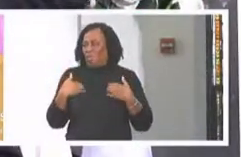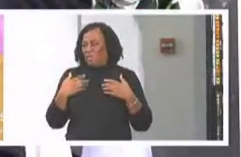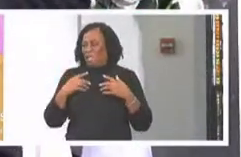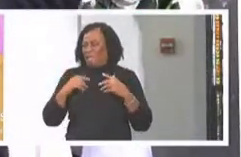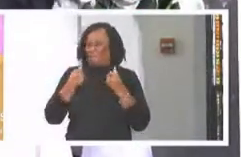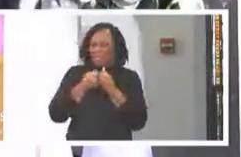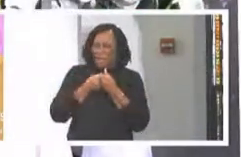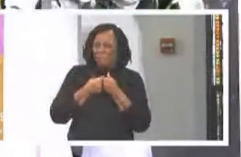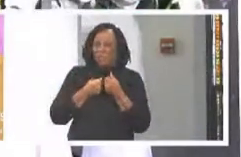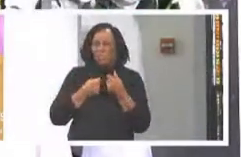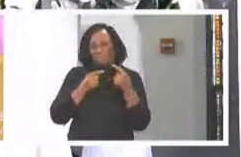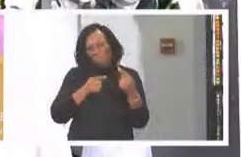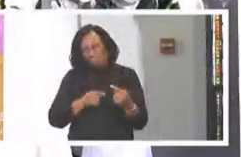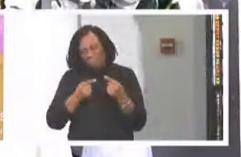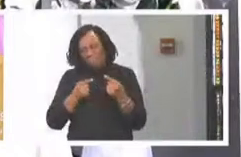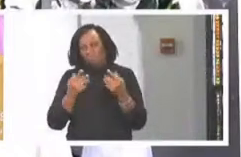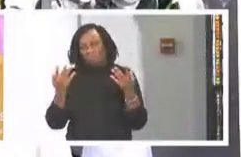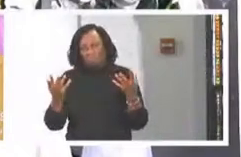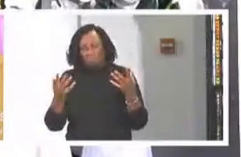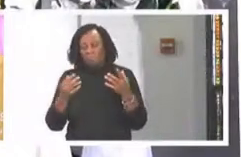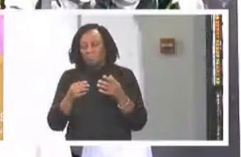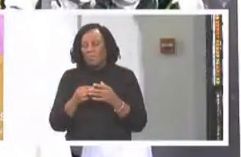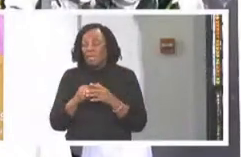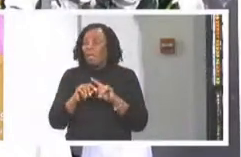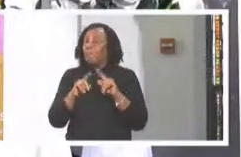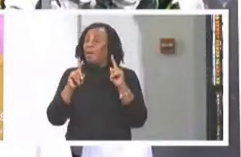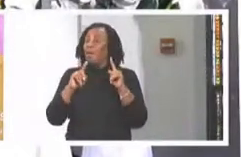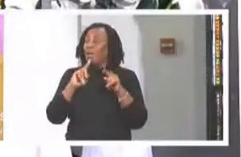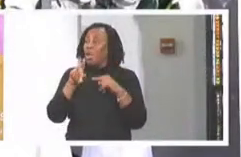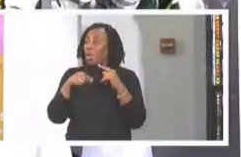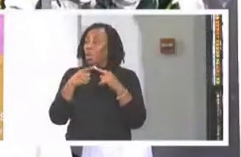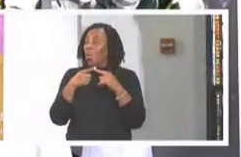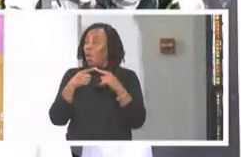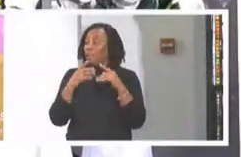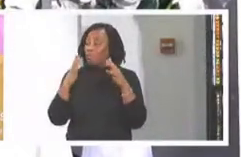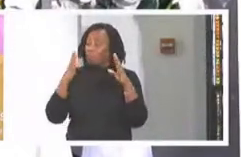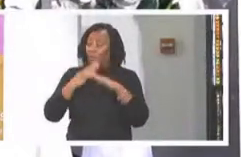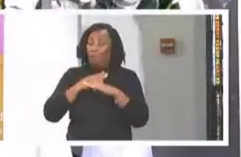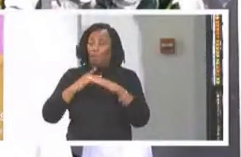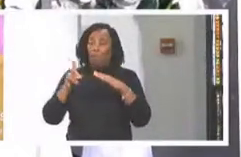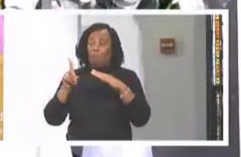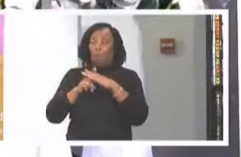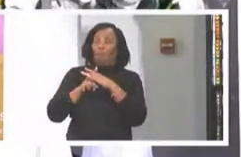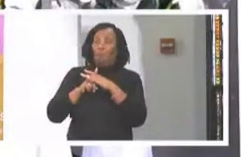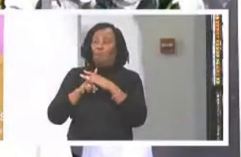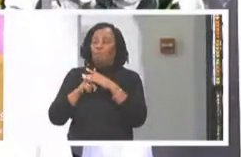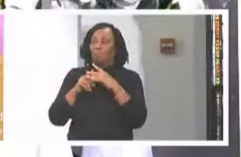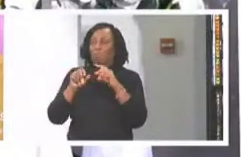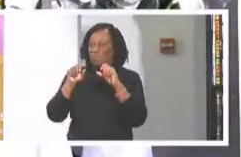What it means is the fact that when those problems and trouble come up, you can through.